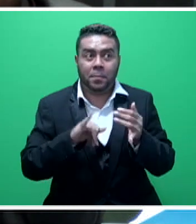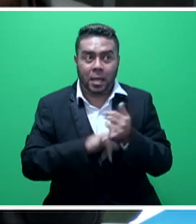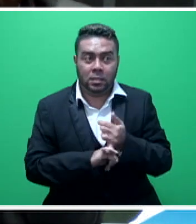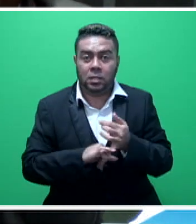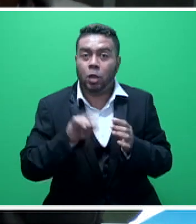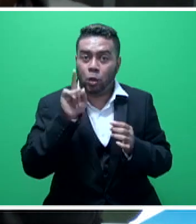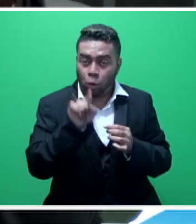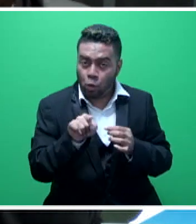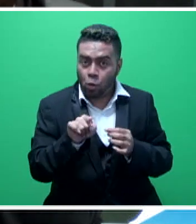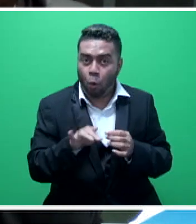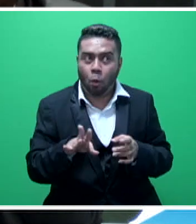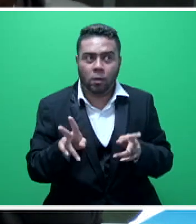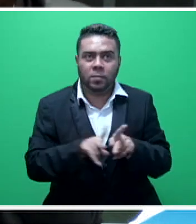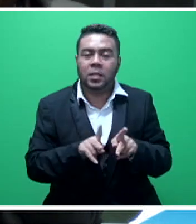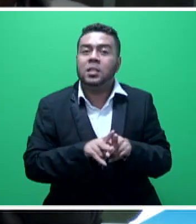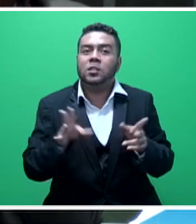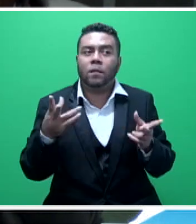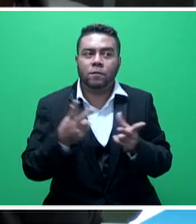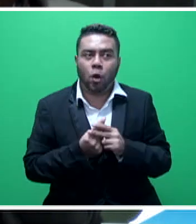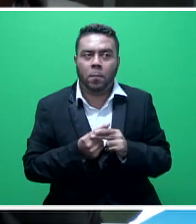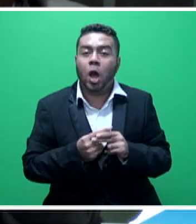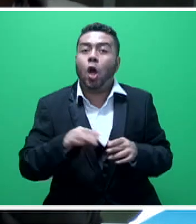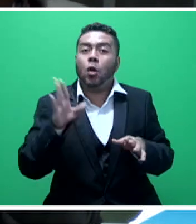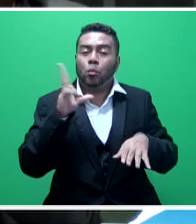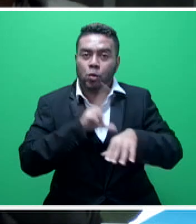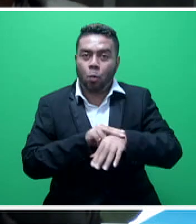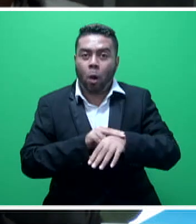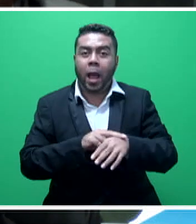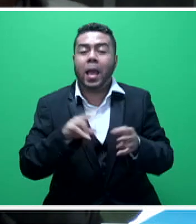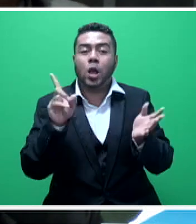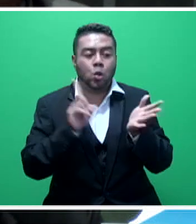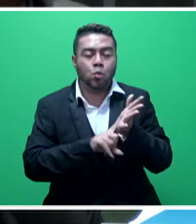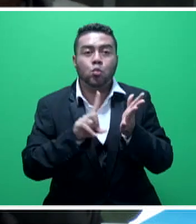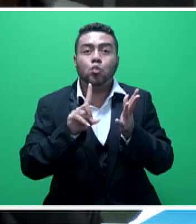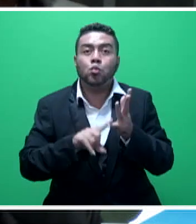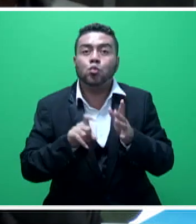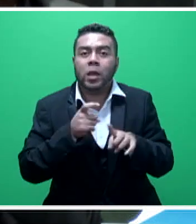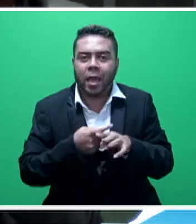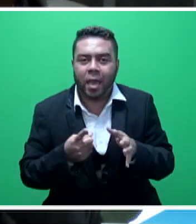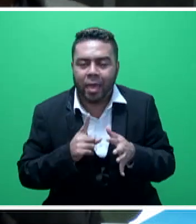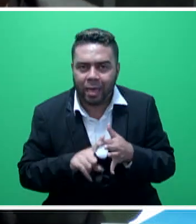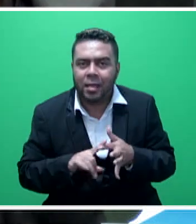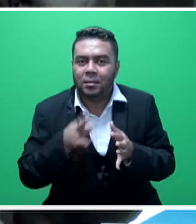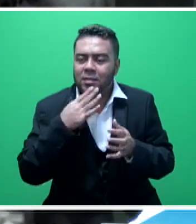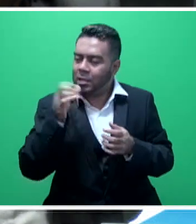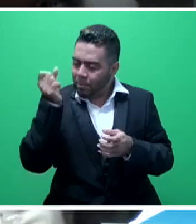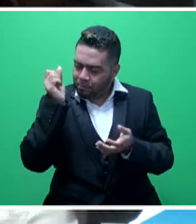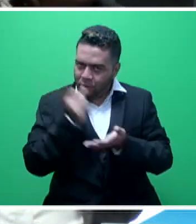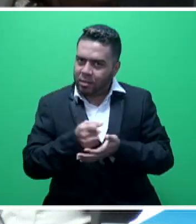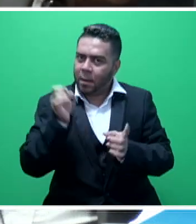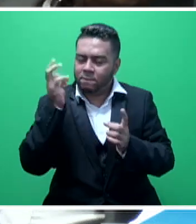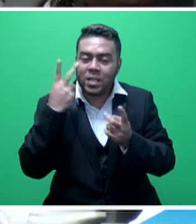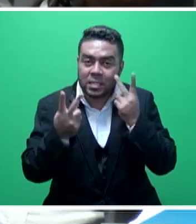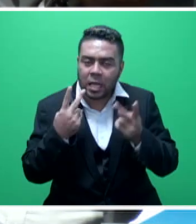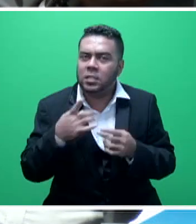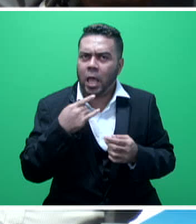kind. He's from Wenimbuka, Dr. Luke Center. It is only ethical and morally important that you visit him and